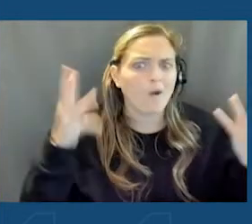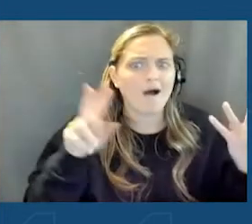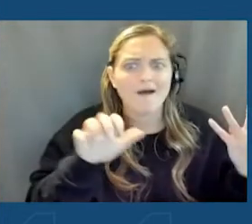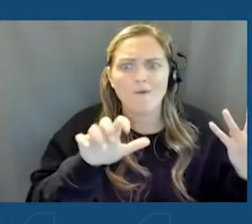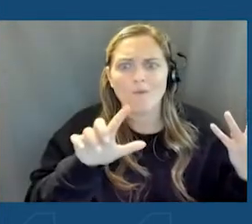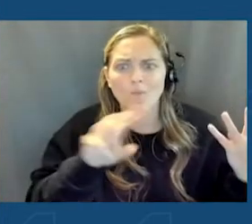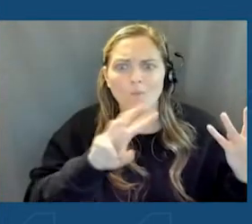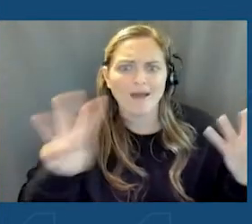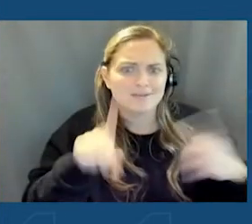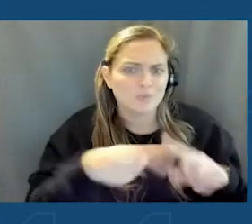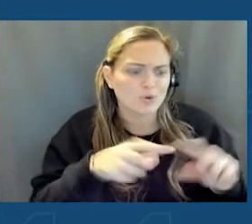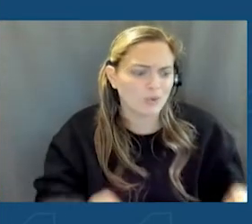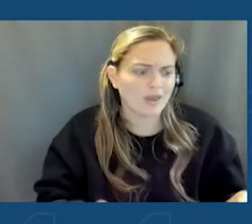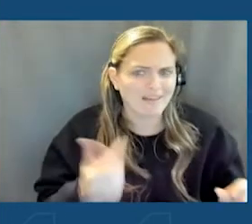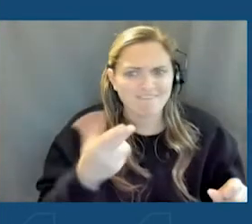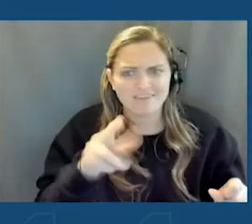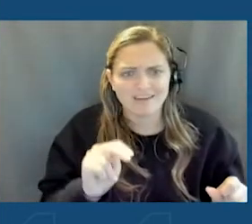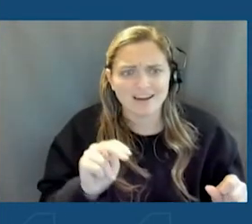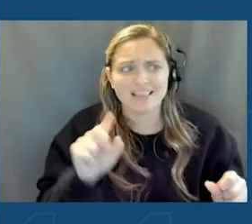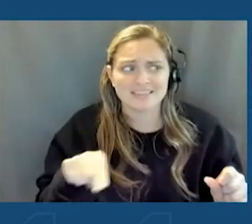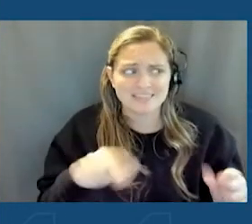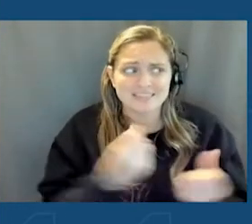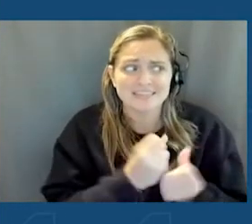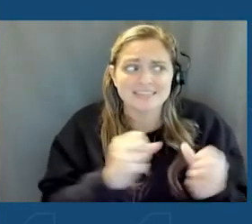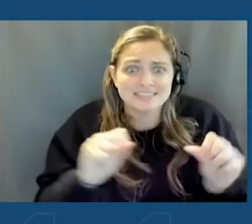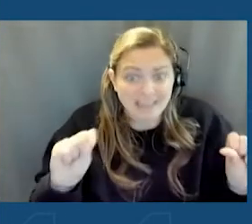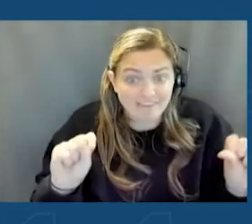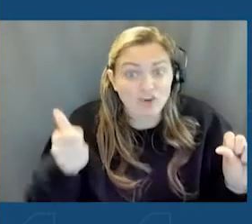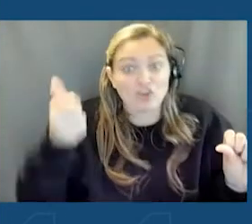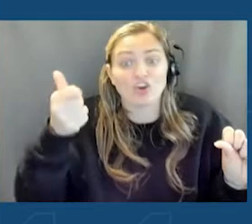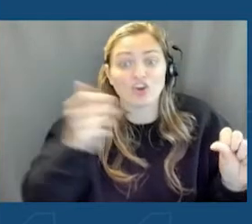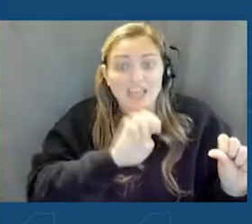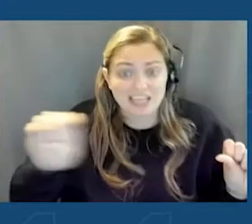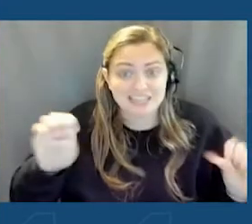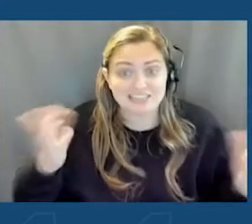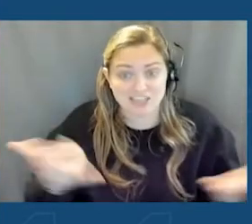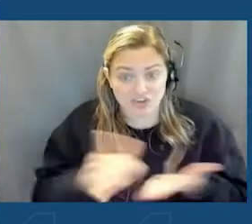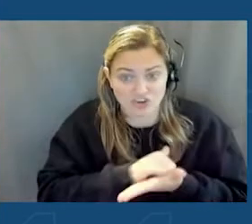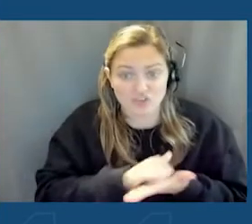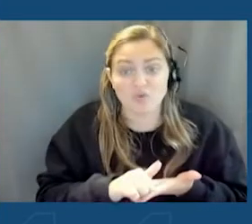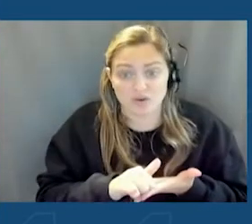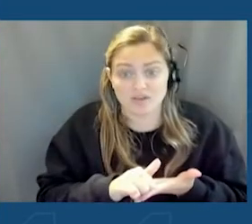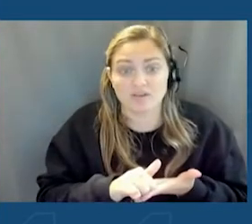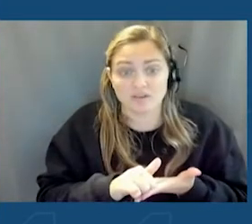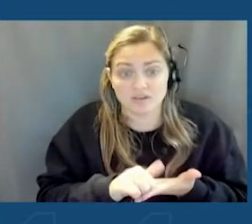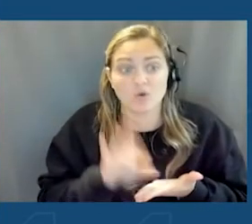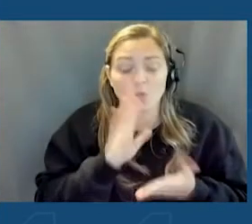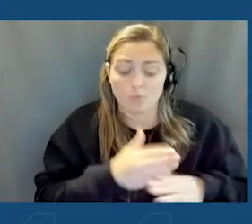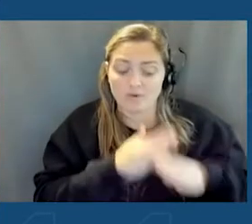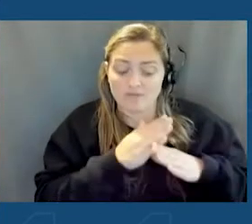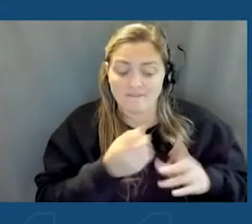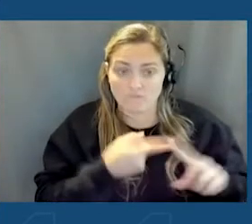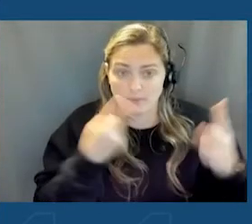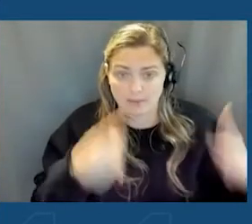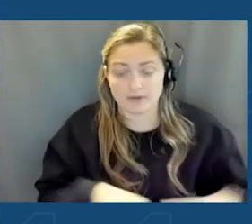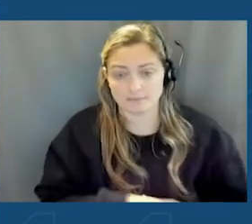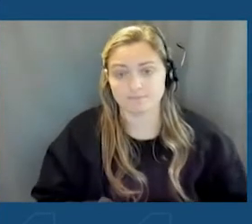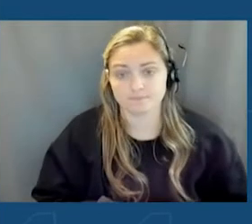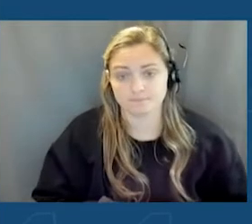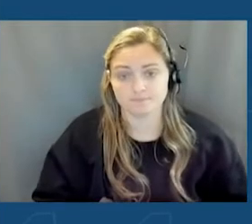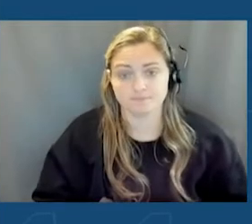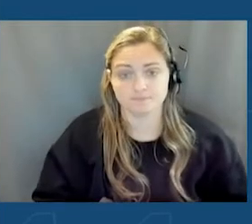the gun regulating safer East, especially here in New York State. So we're going to prevent that from happening.